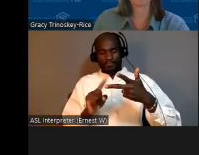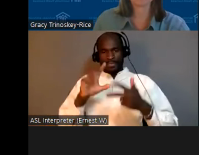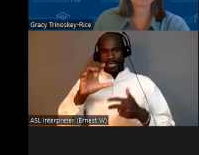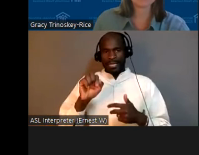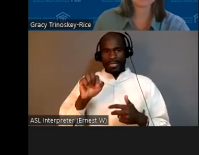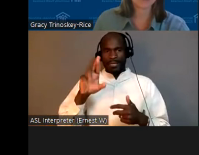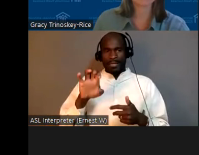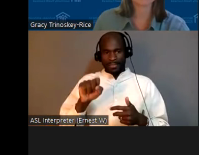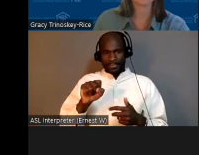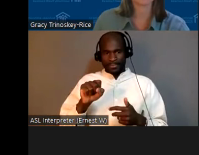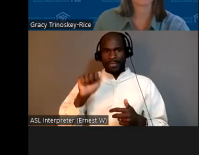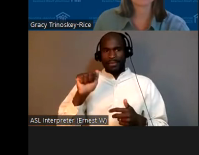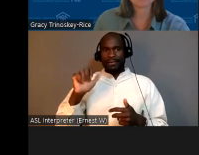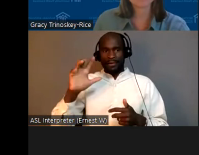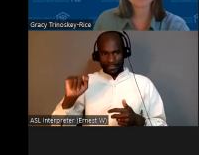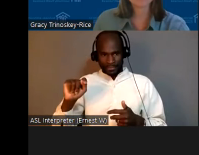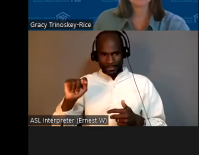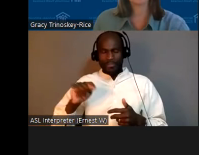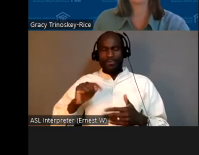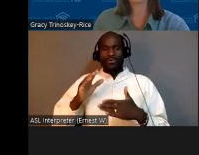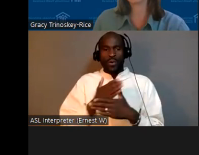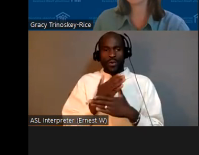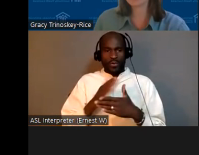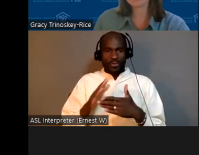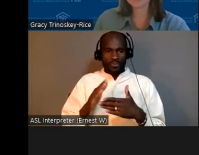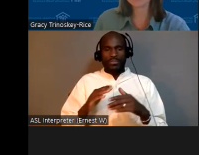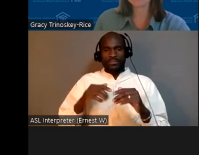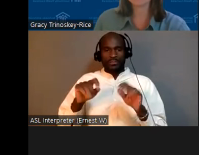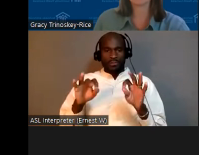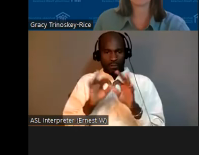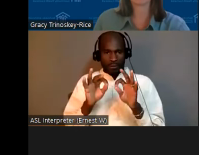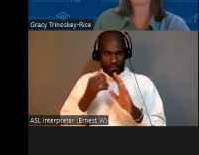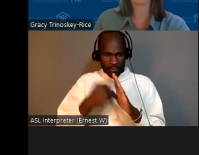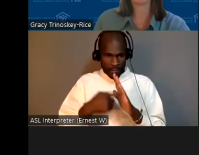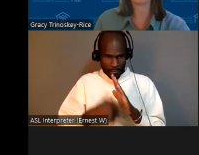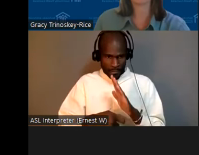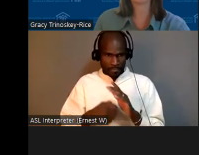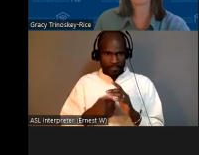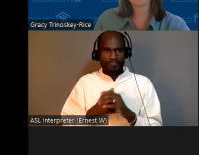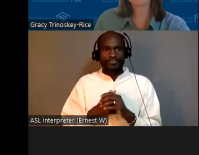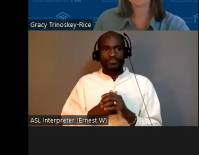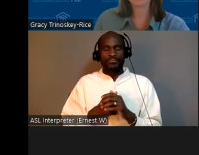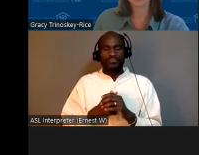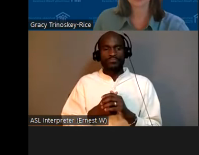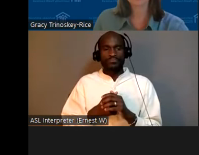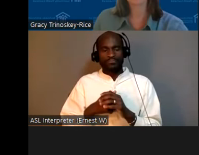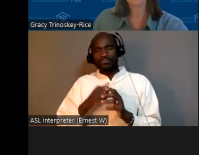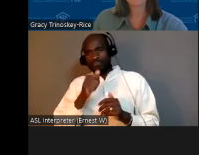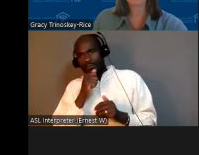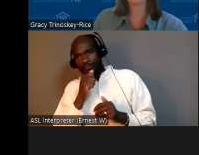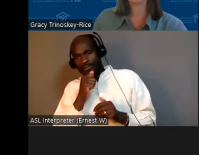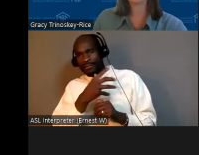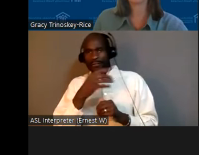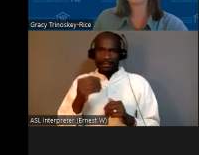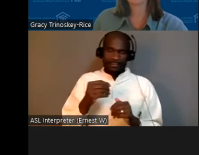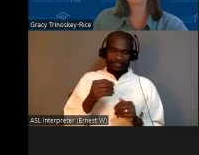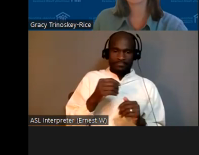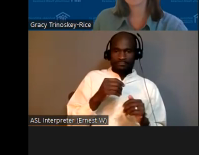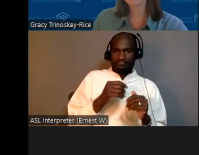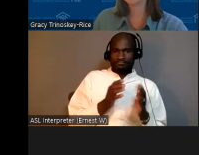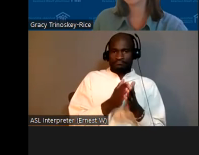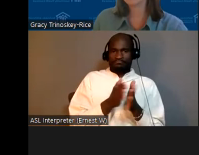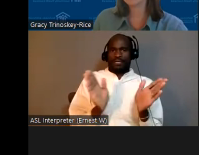of vaccines, tests, and treatments related to COVID-19 by both public and private insurers. And this